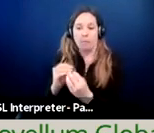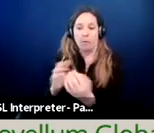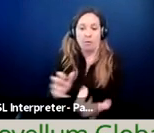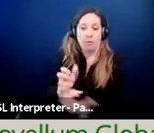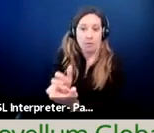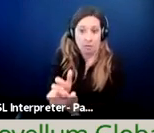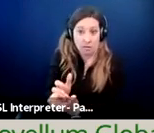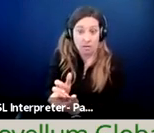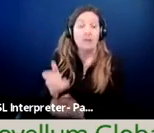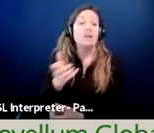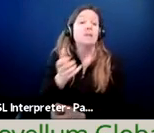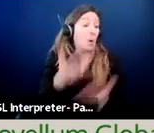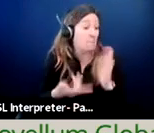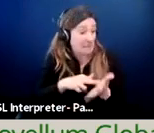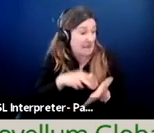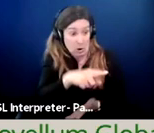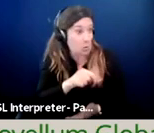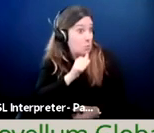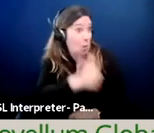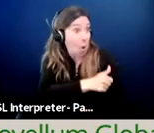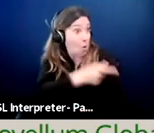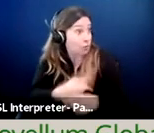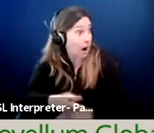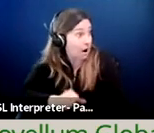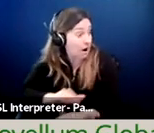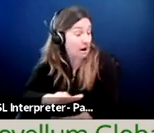high risk if you end up using, if you're not used to doing it, you end up using routine words.